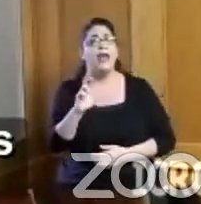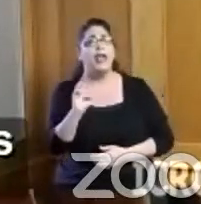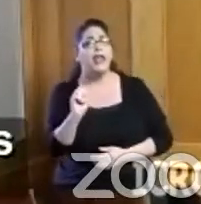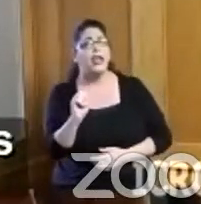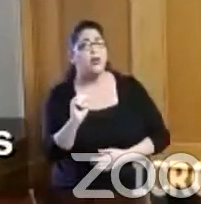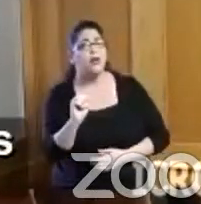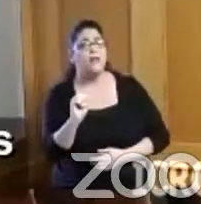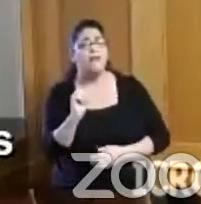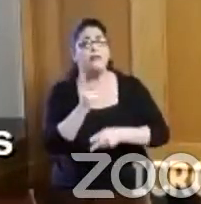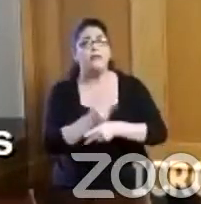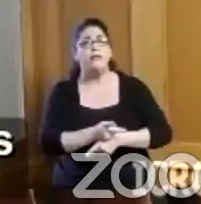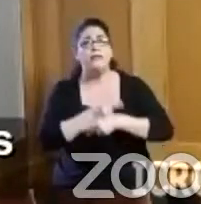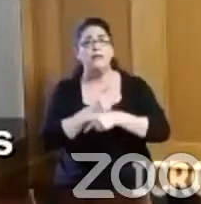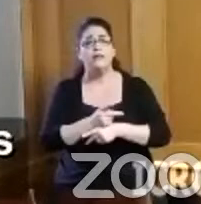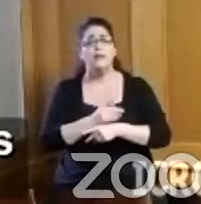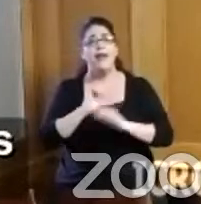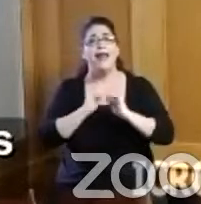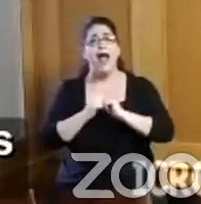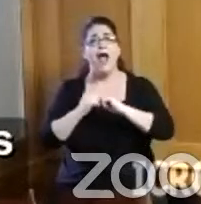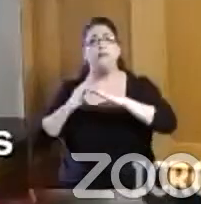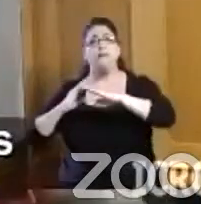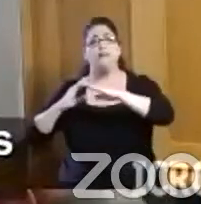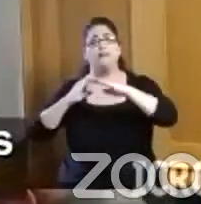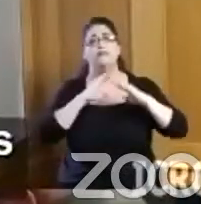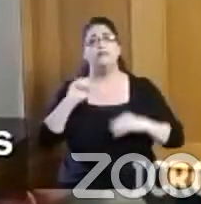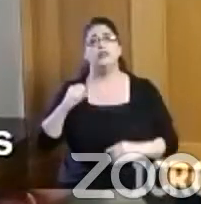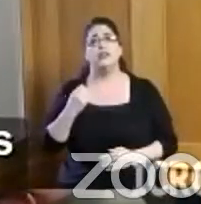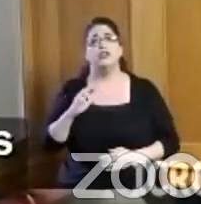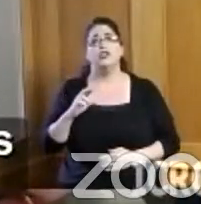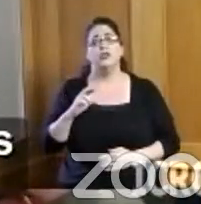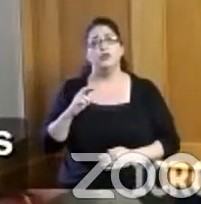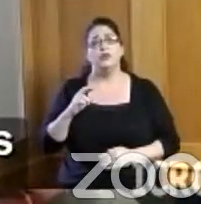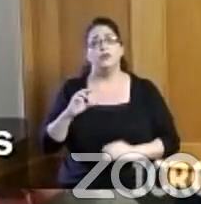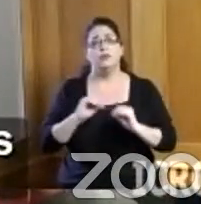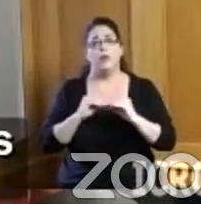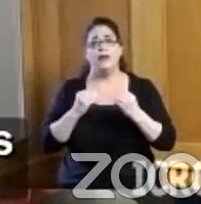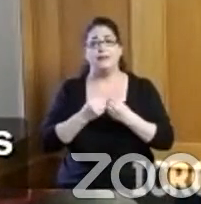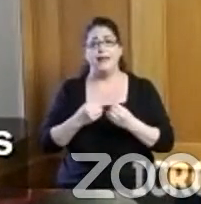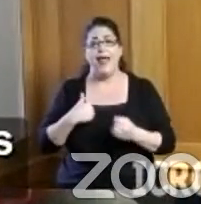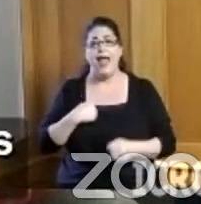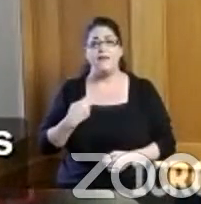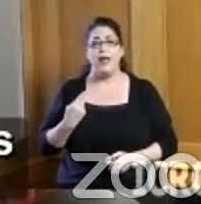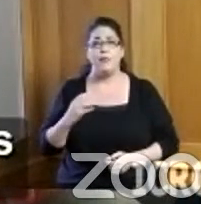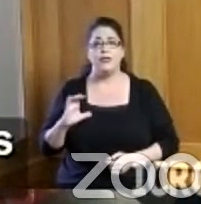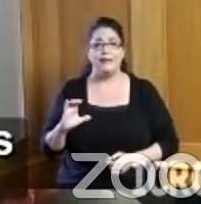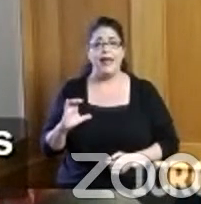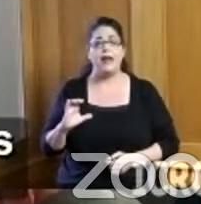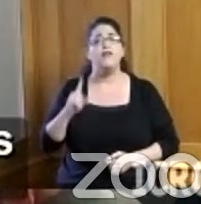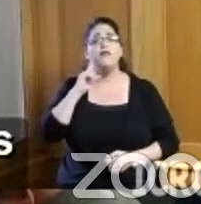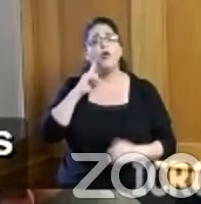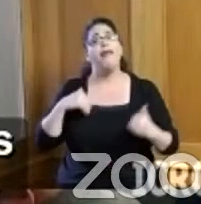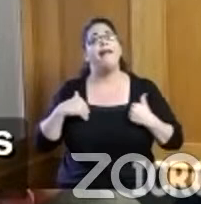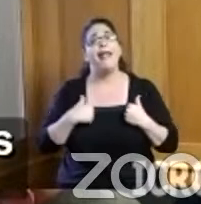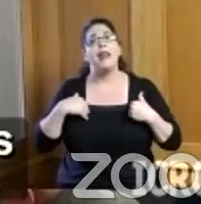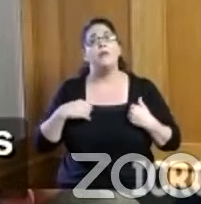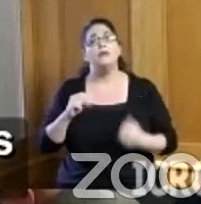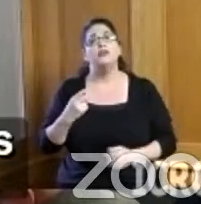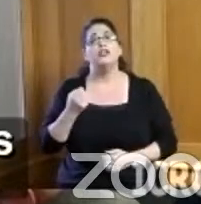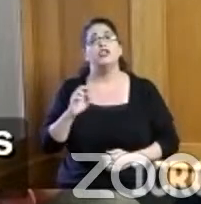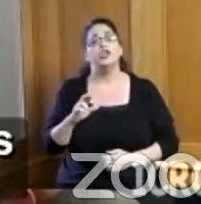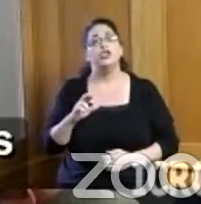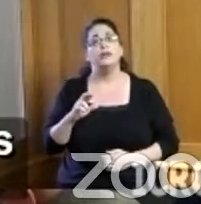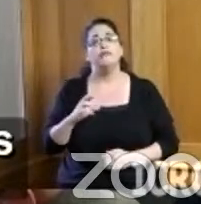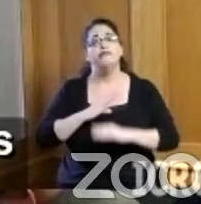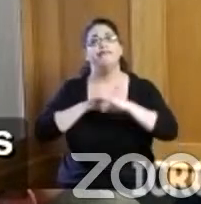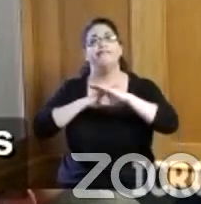the sheltering organization that has the contract currently for the Hamilton County Animal Shelter.